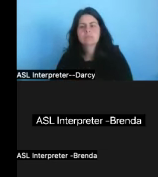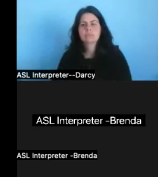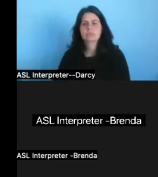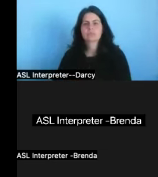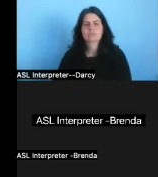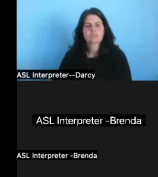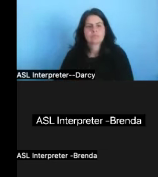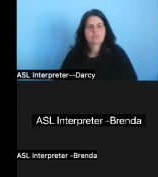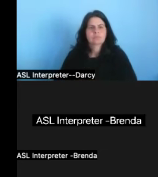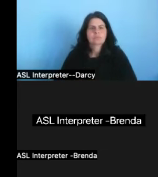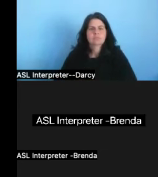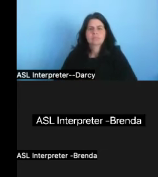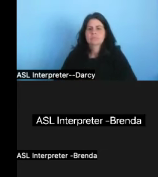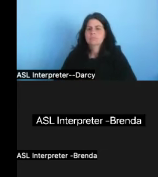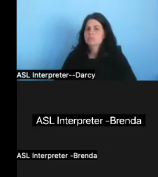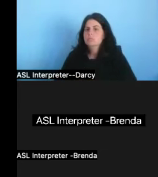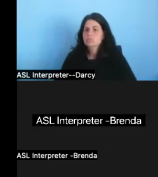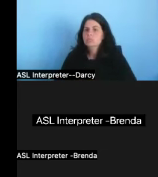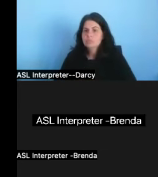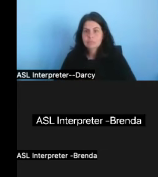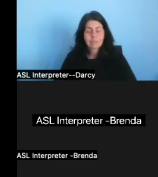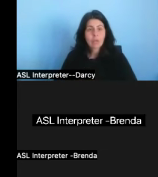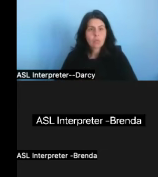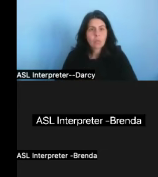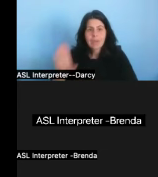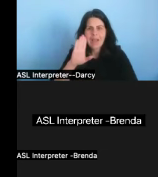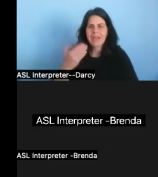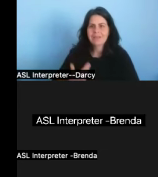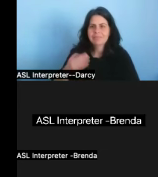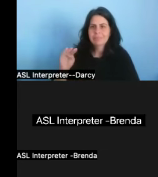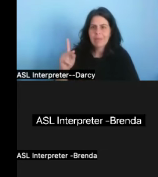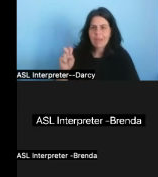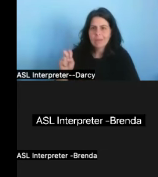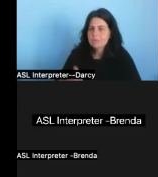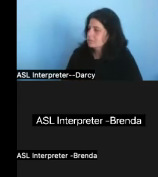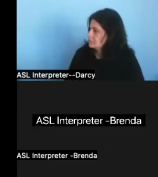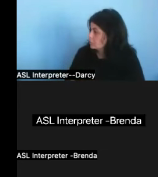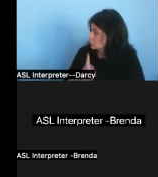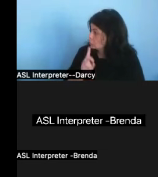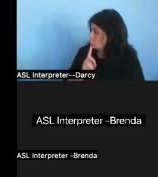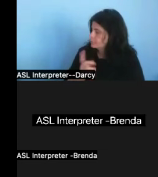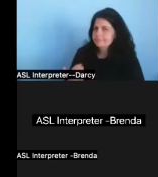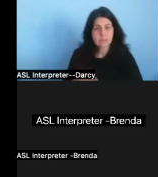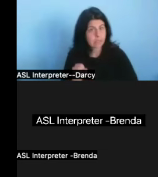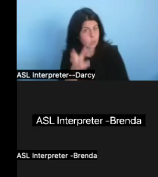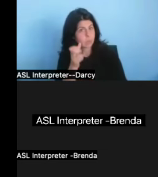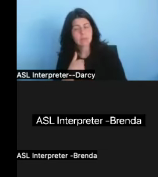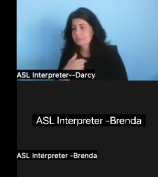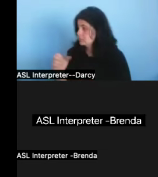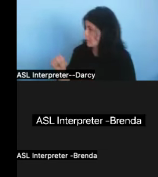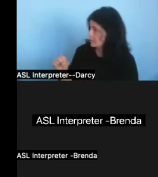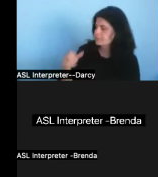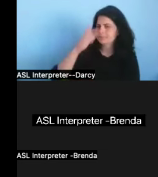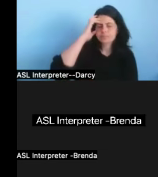That's Gabrielle, you have it. Hi, this is Mike. Sure. Can you hear me? Okay. Yes. Yeah.